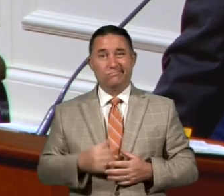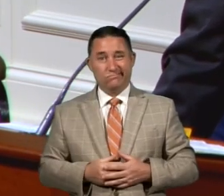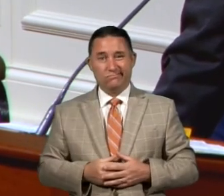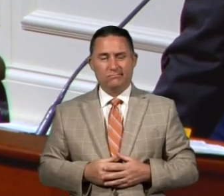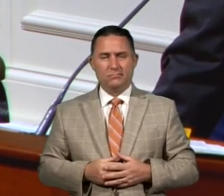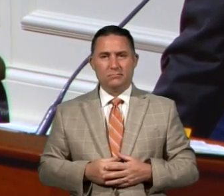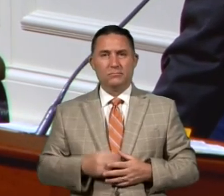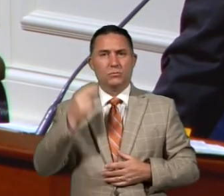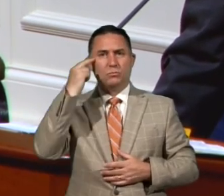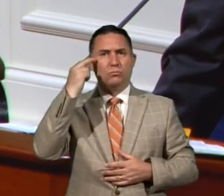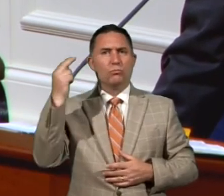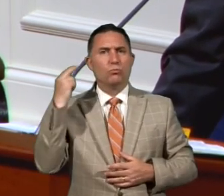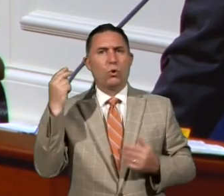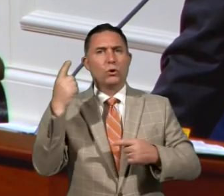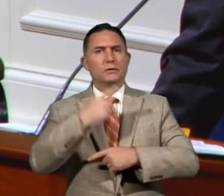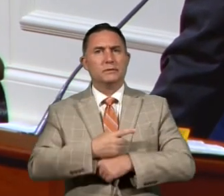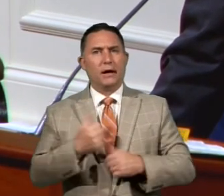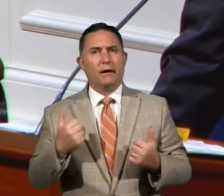It's Memorial Day.